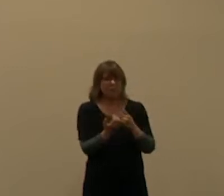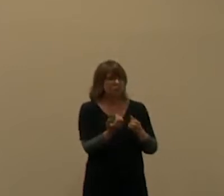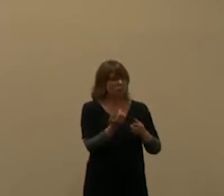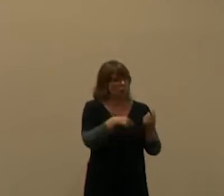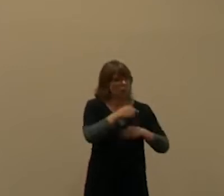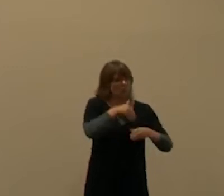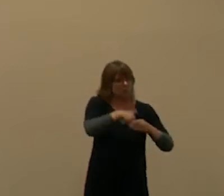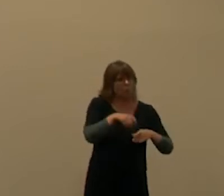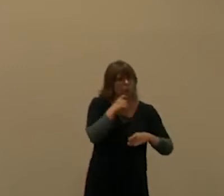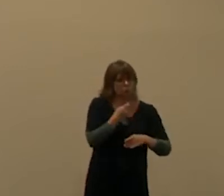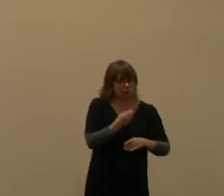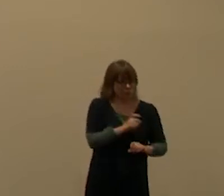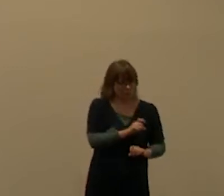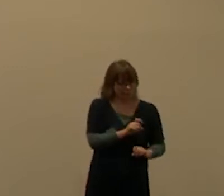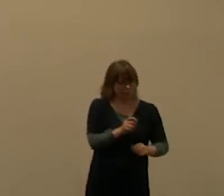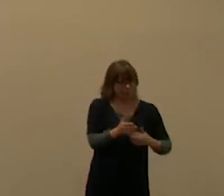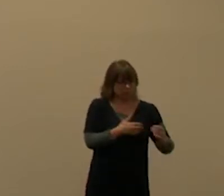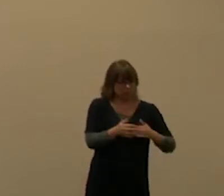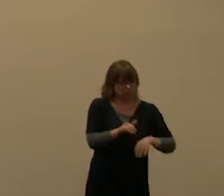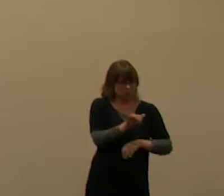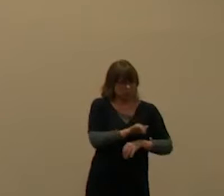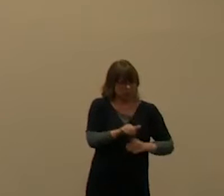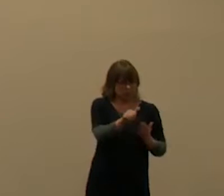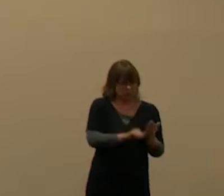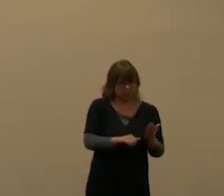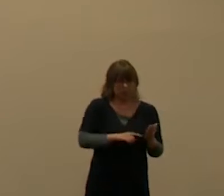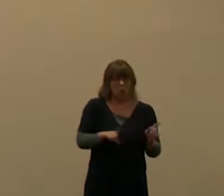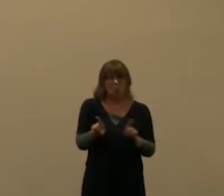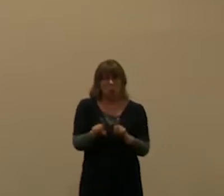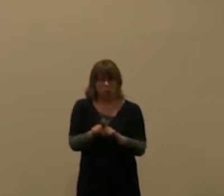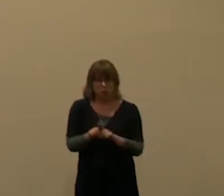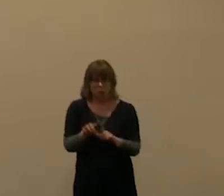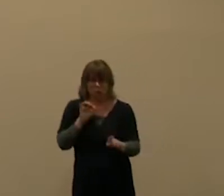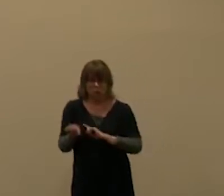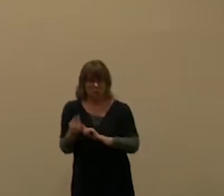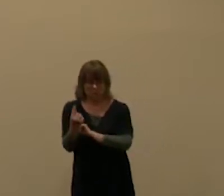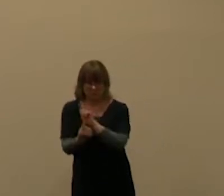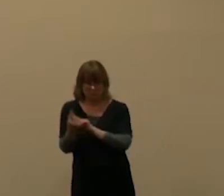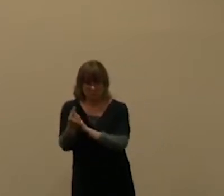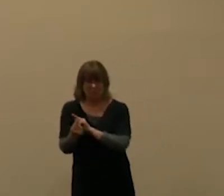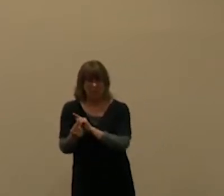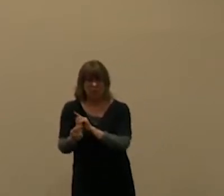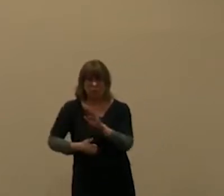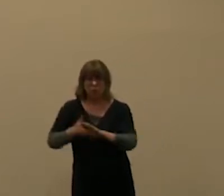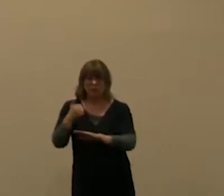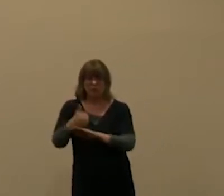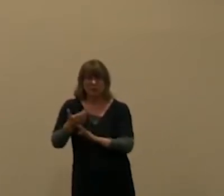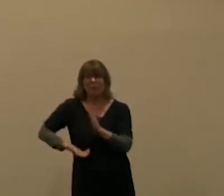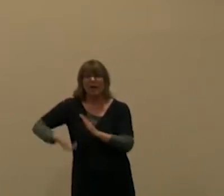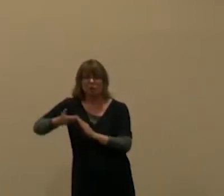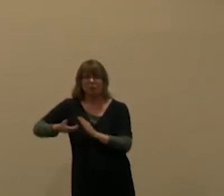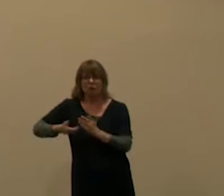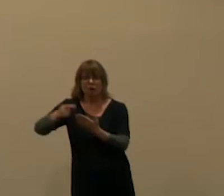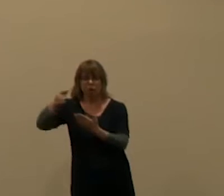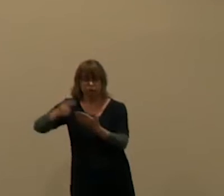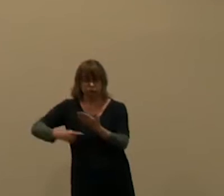participants. And then on the other hand, also per meeting, you can also set a number of extra settings.